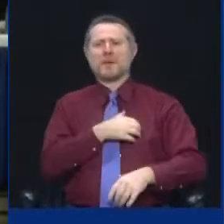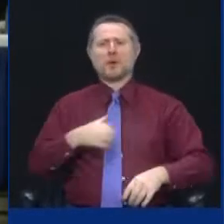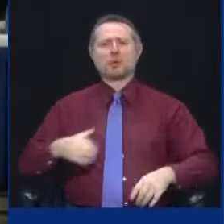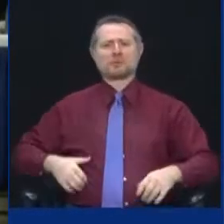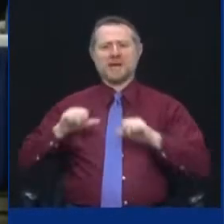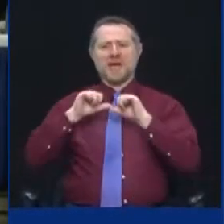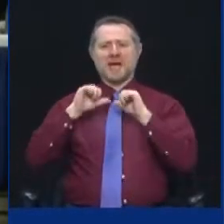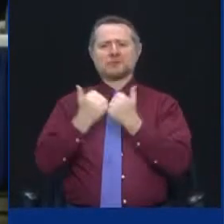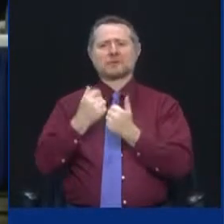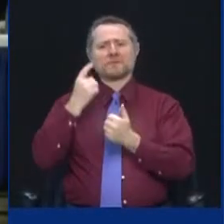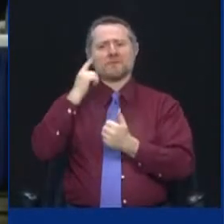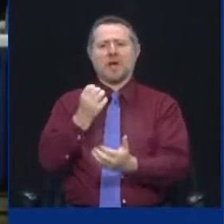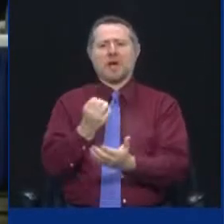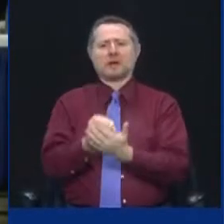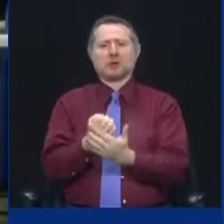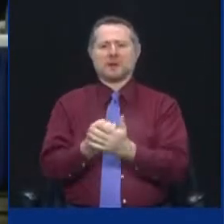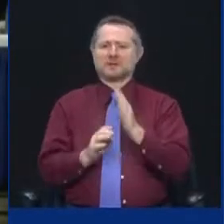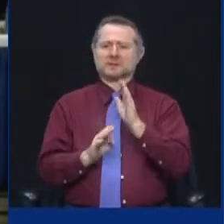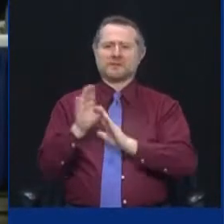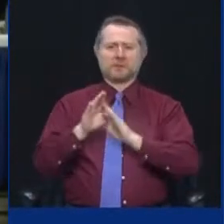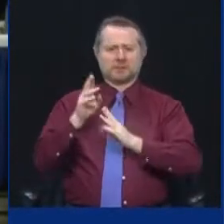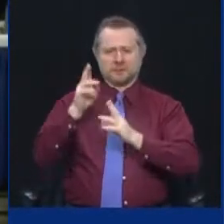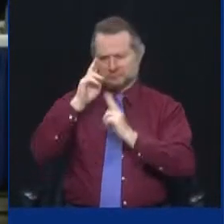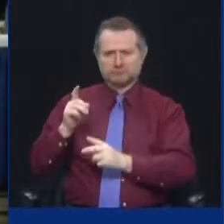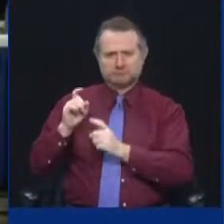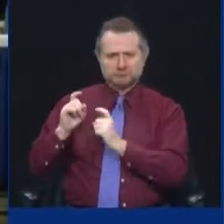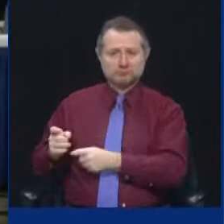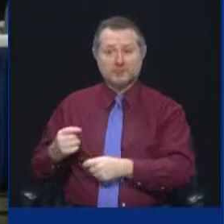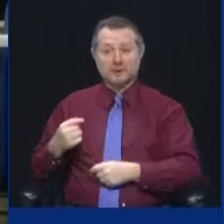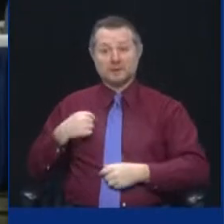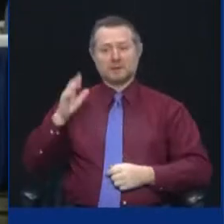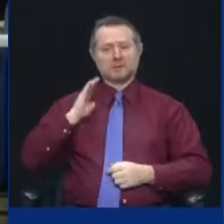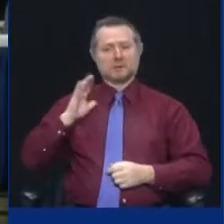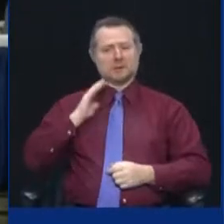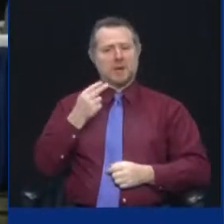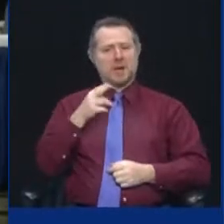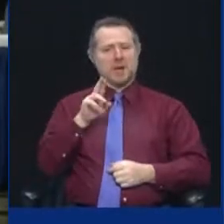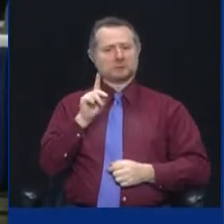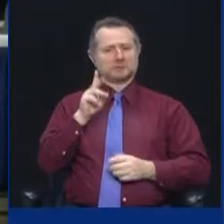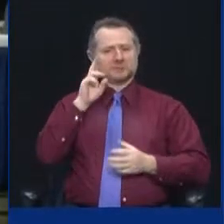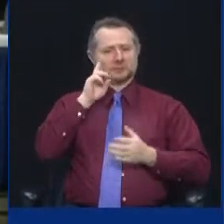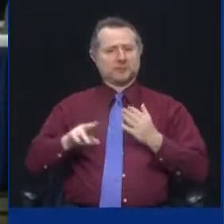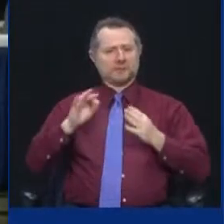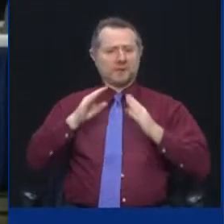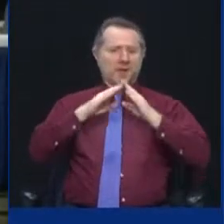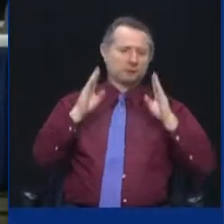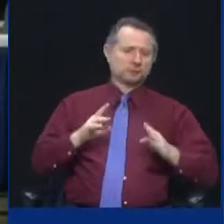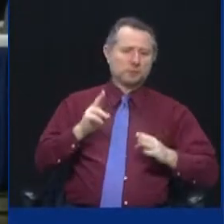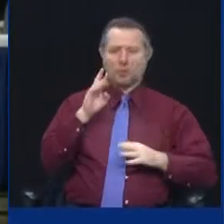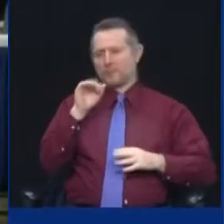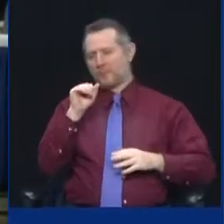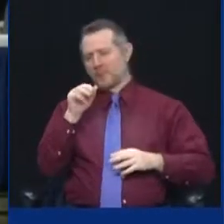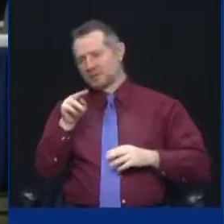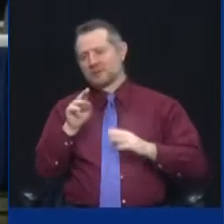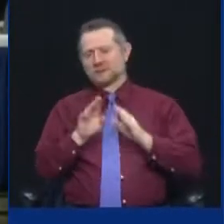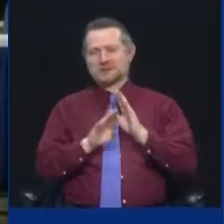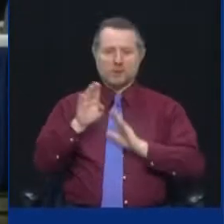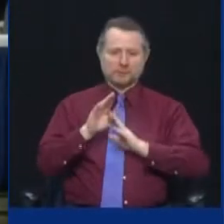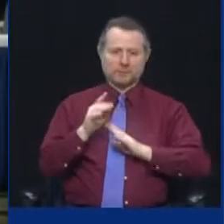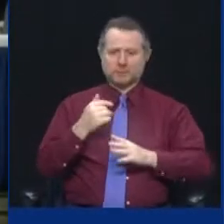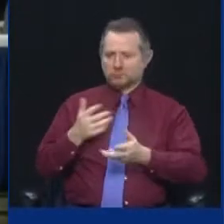for Economic Development. I was the former Health Secretary, Housing and Urban Development. I did economic development with all the